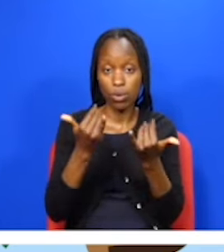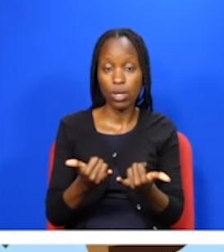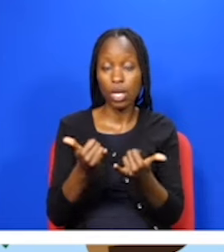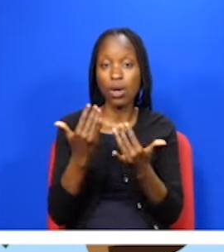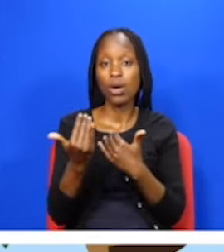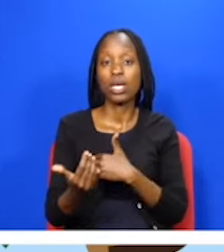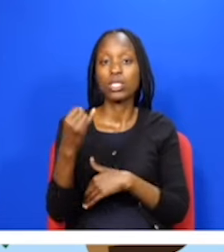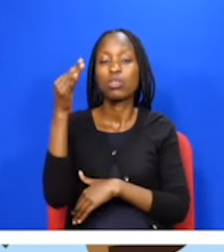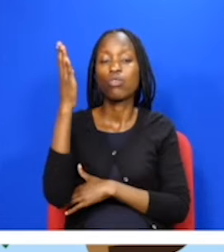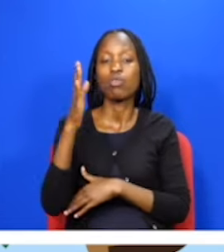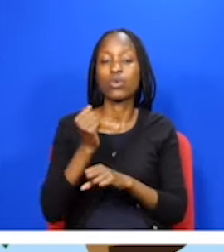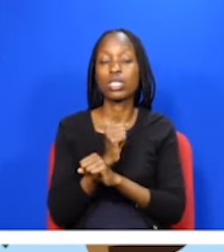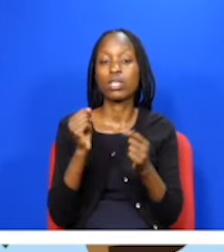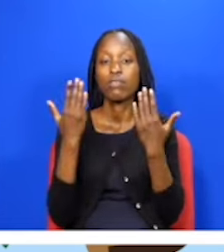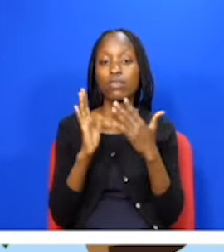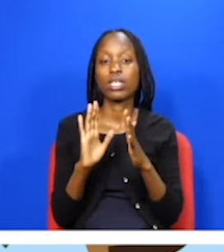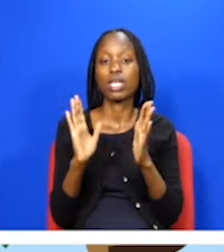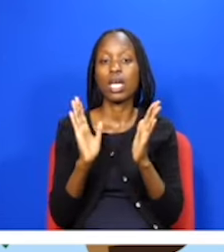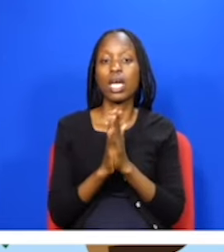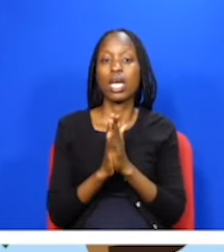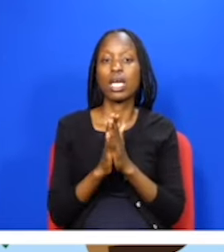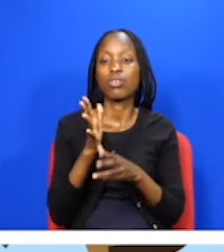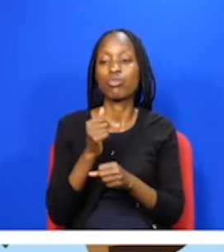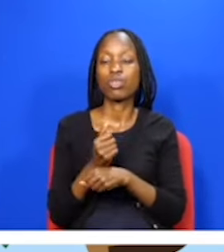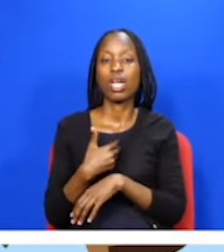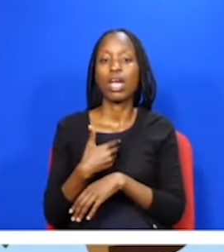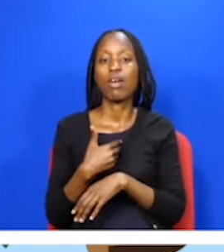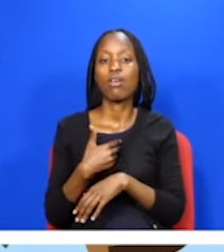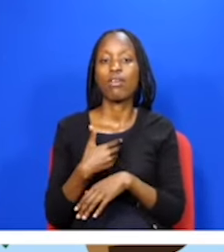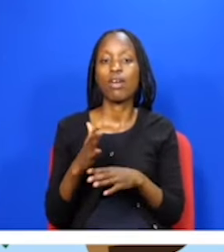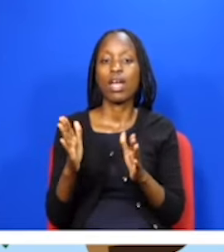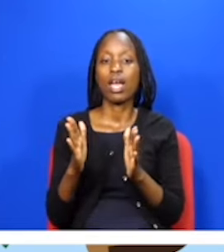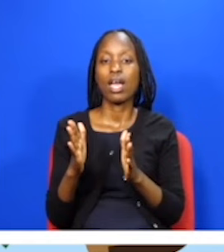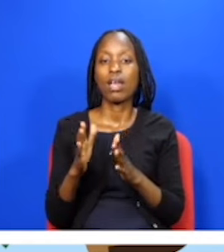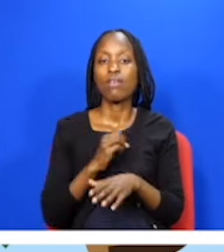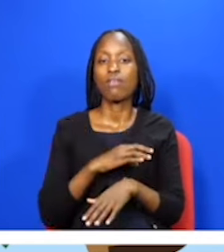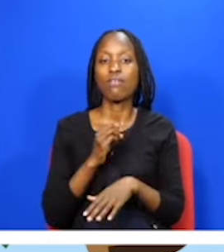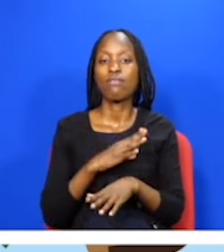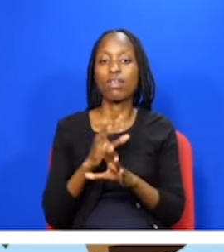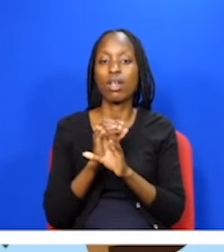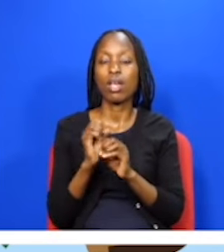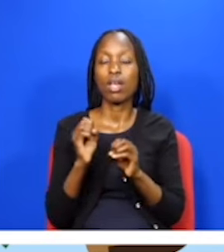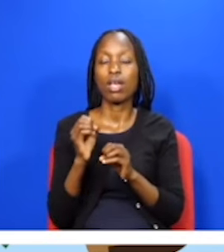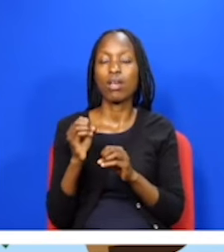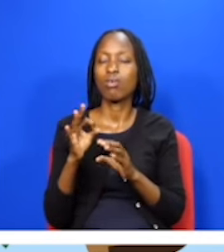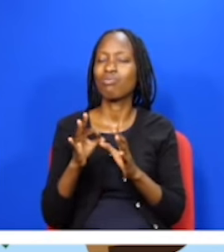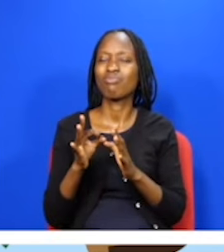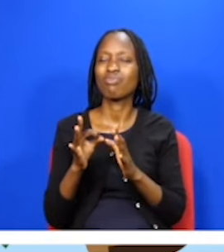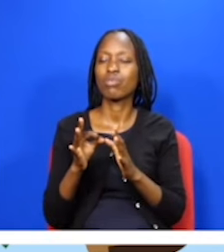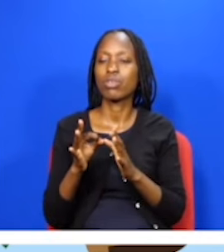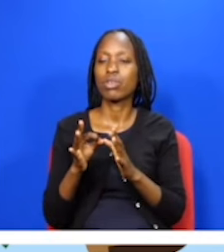God, born again and courageous and never afraid of the giants of